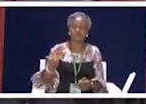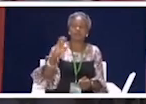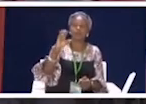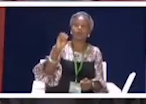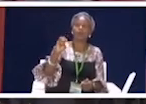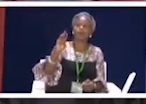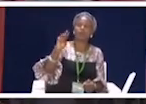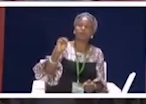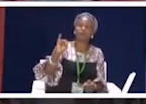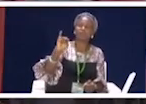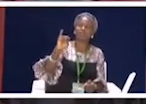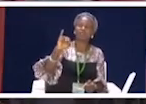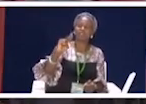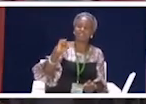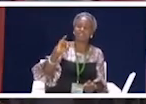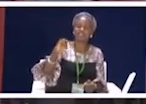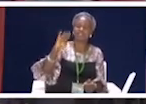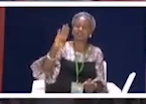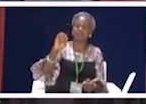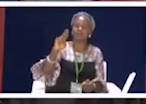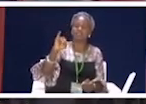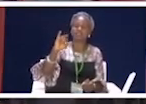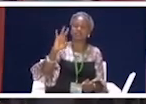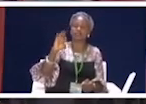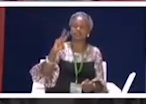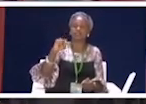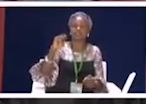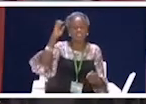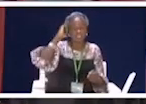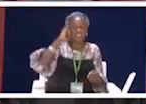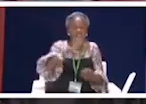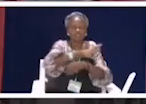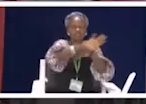Omnibenevolent, sorry. He is all loving.